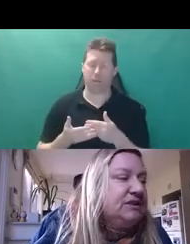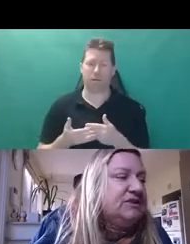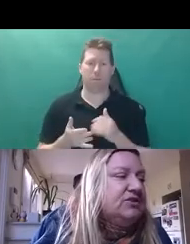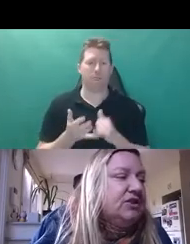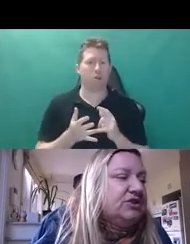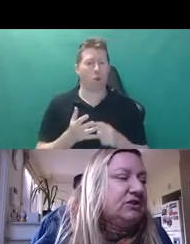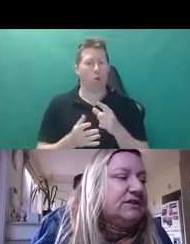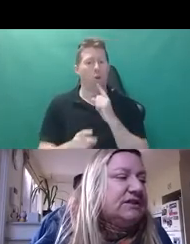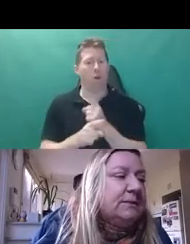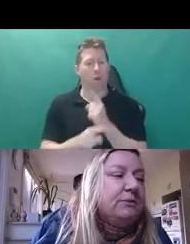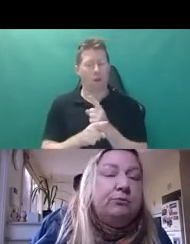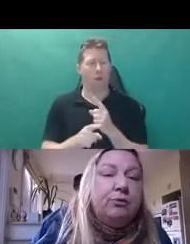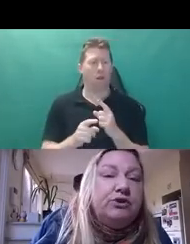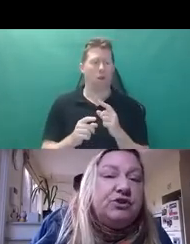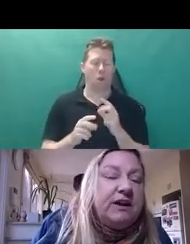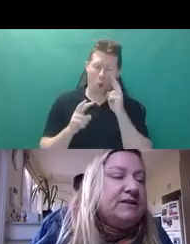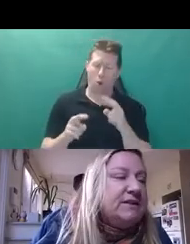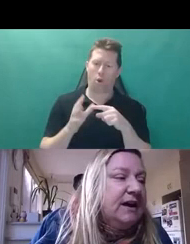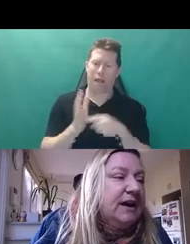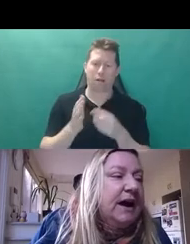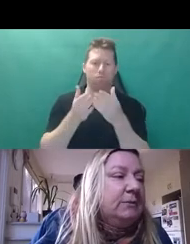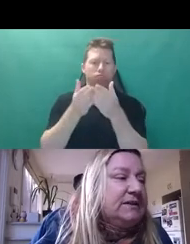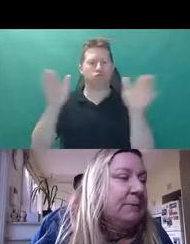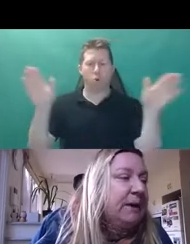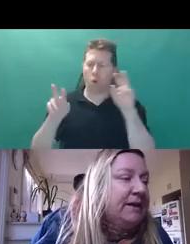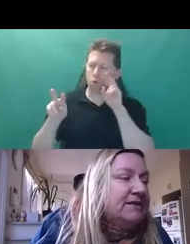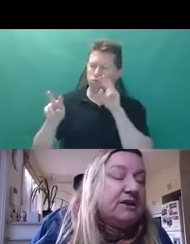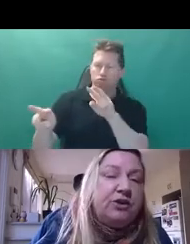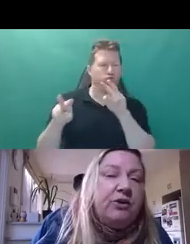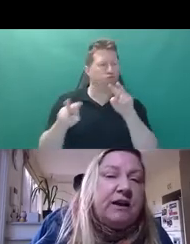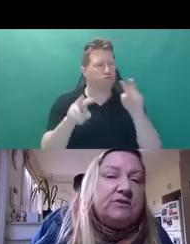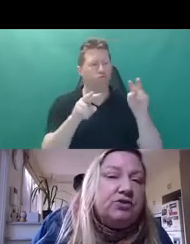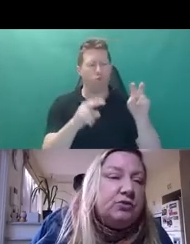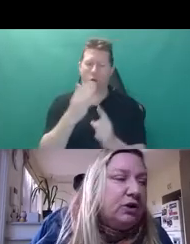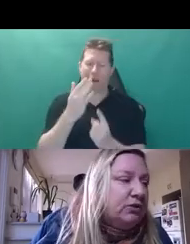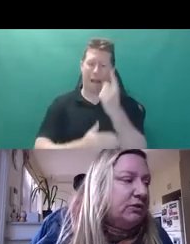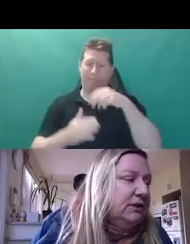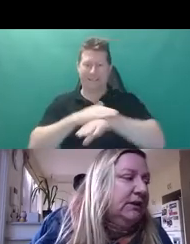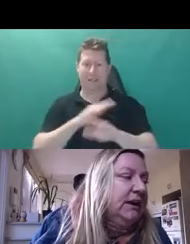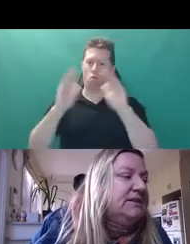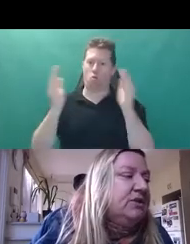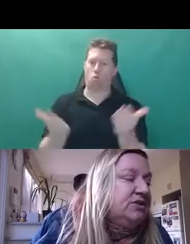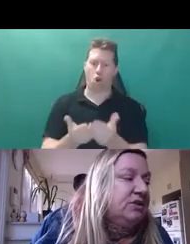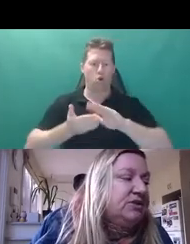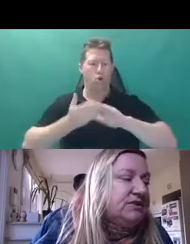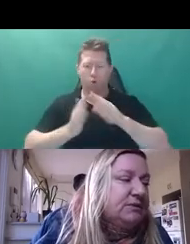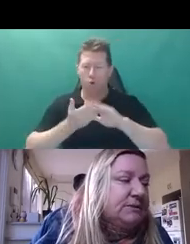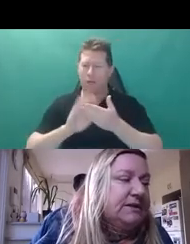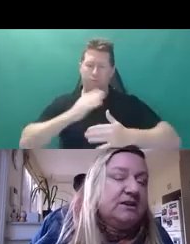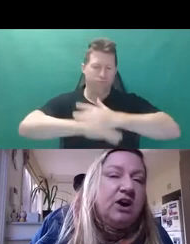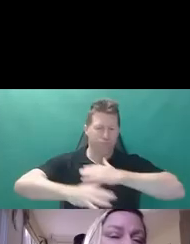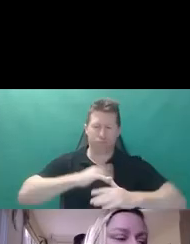mentioned that sociology looks at some of the broad trends elements and patterns that occur in our social world. As sociologists